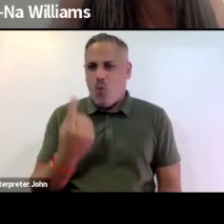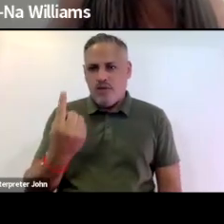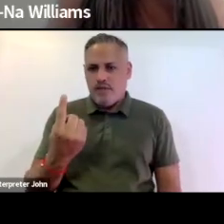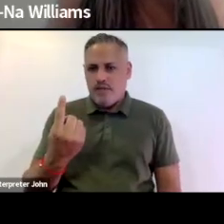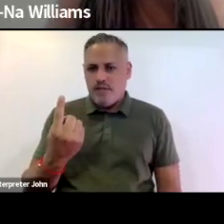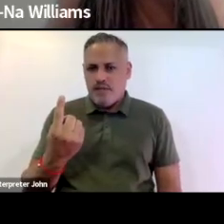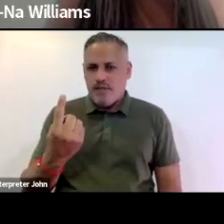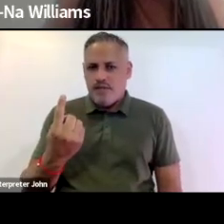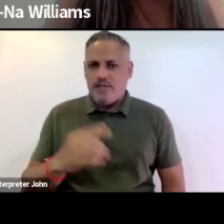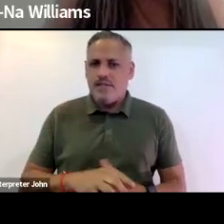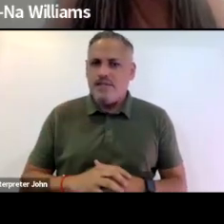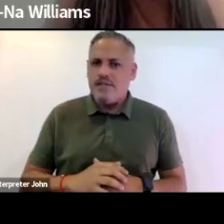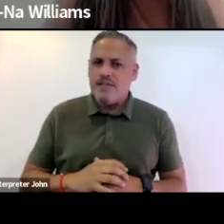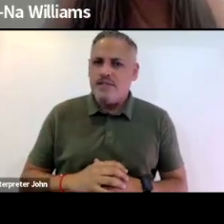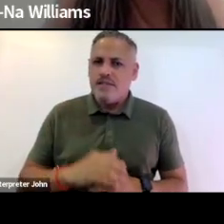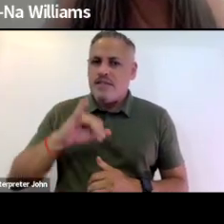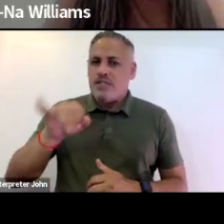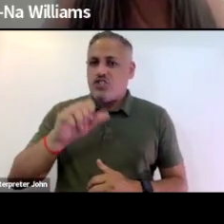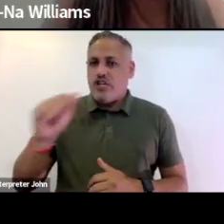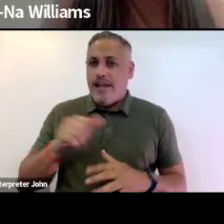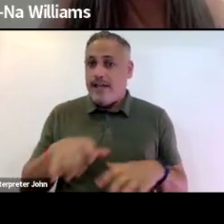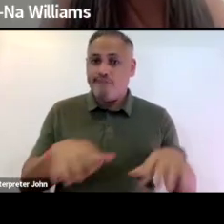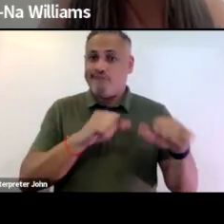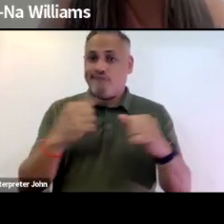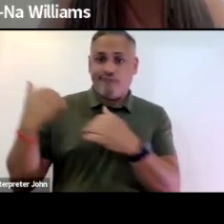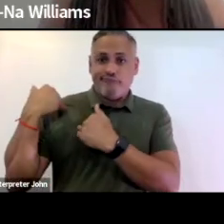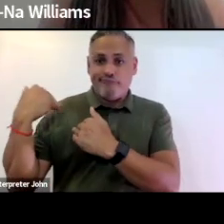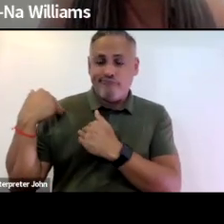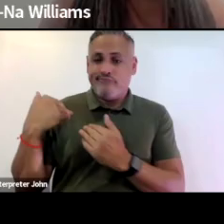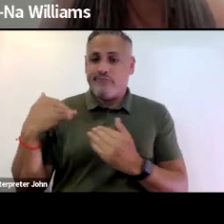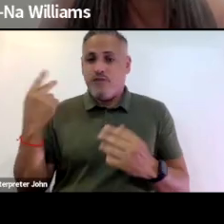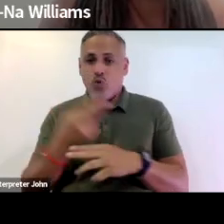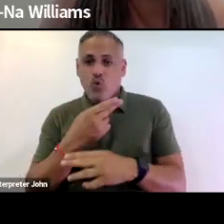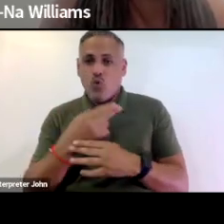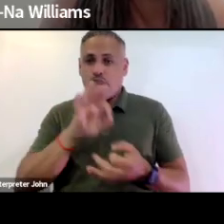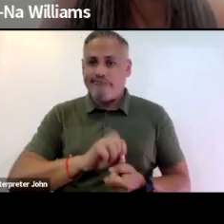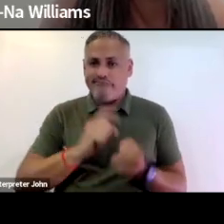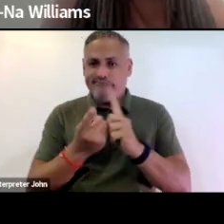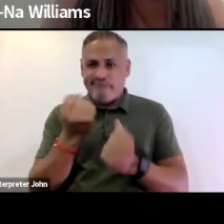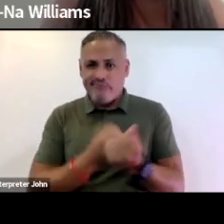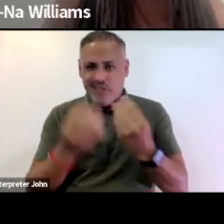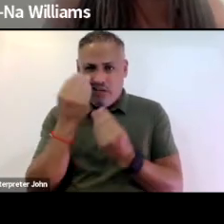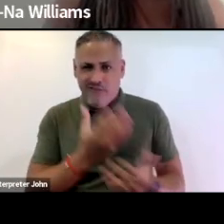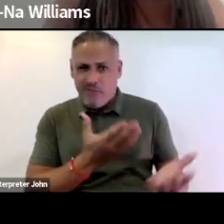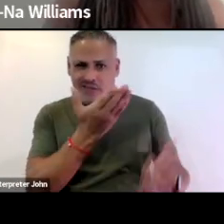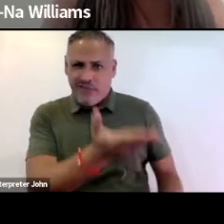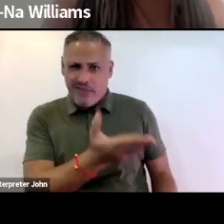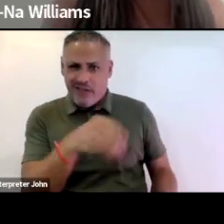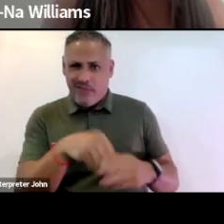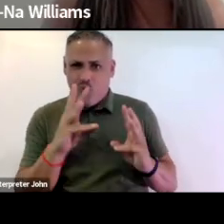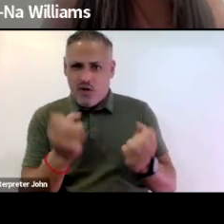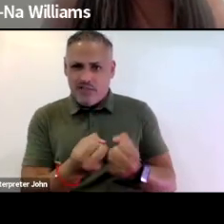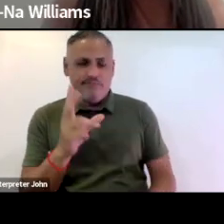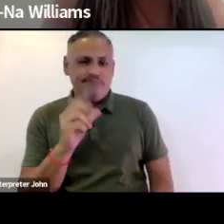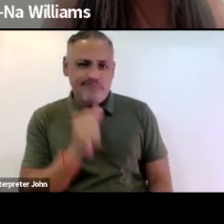Williams Law PC assumes no liability for the use or interpretation of any of the information contained in this workshop.